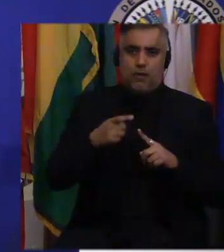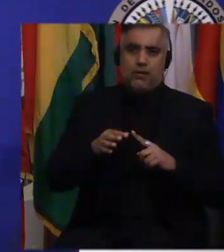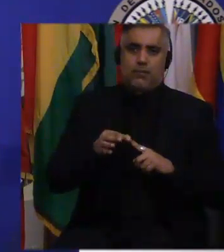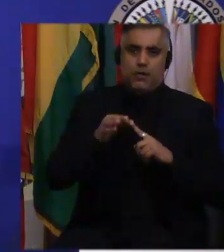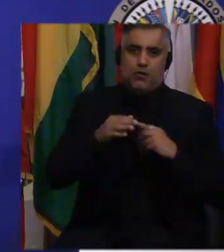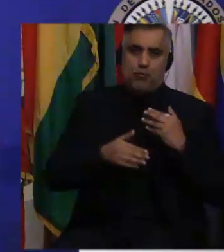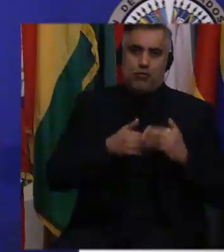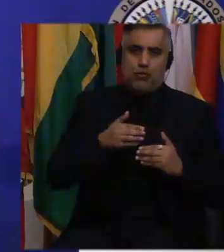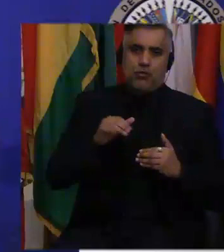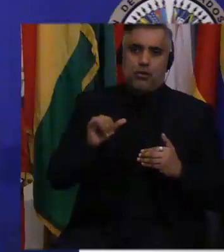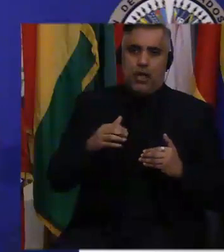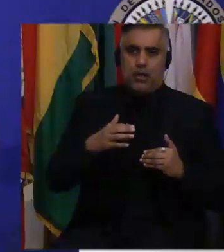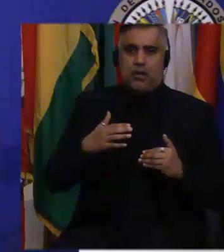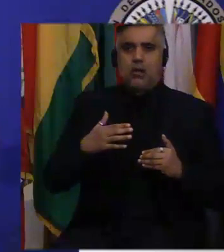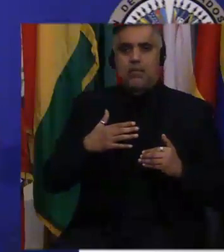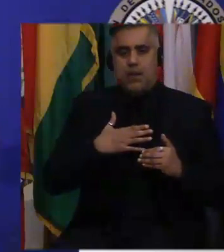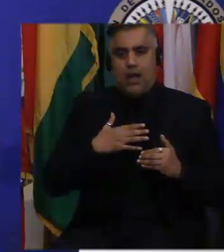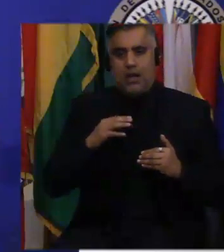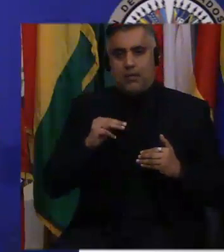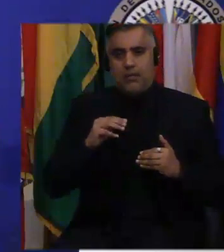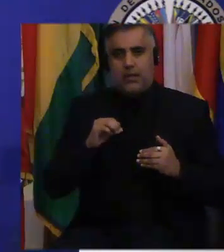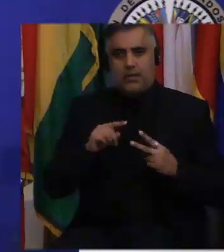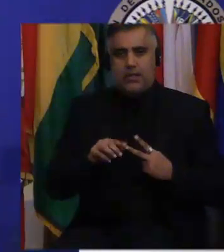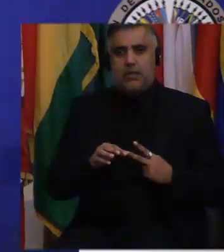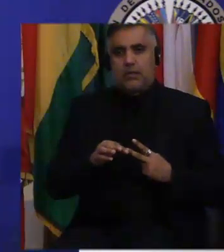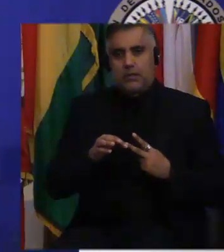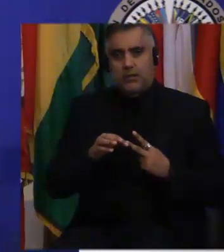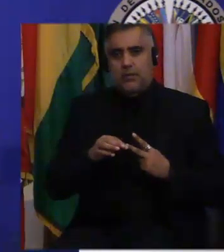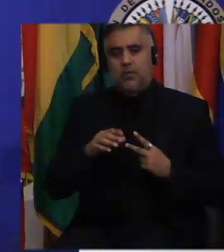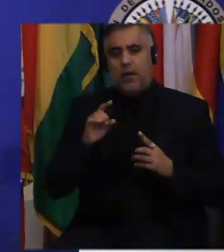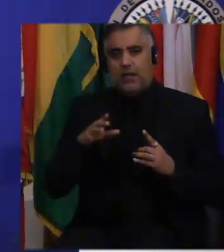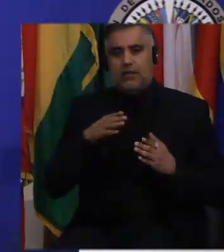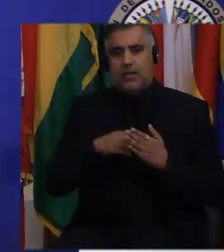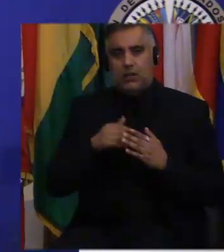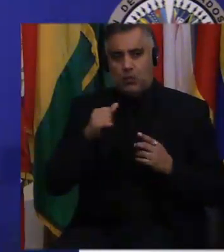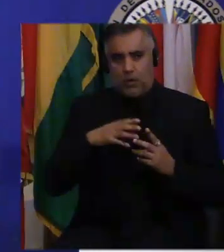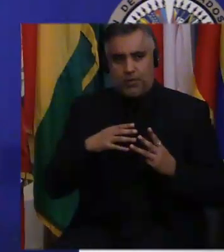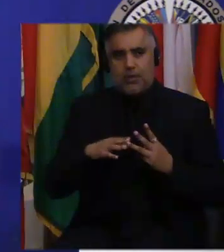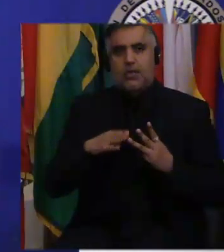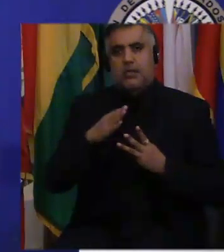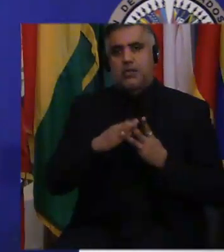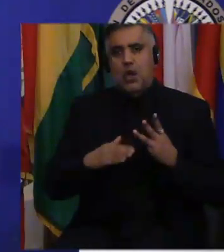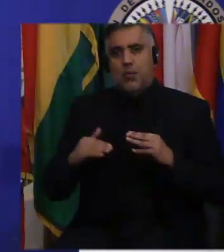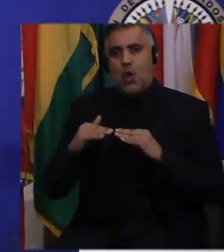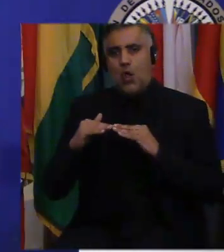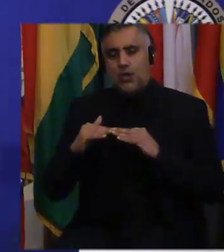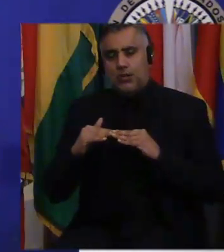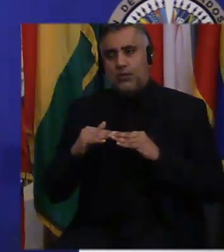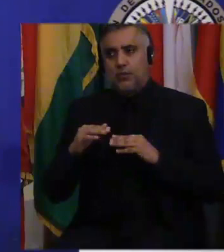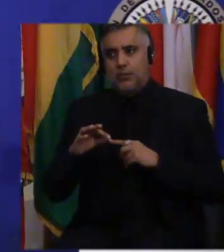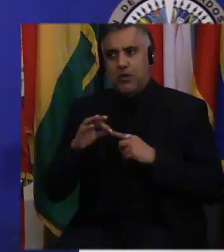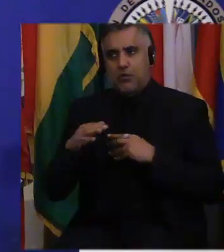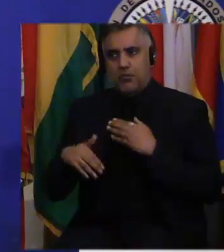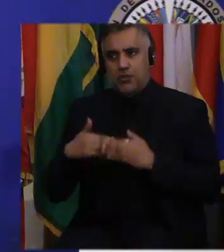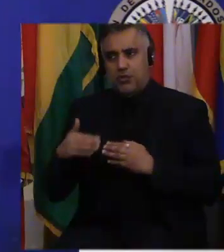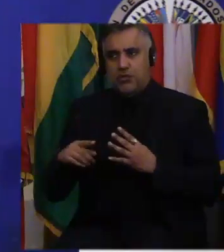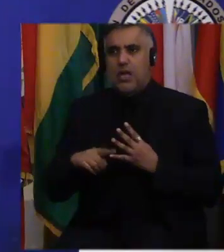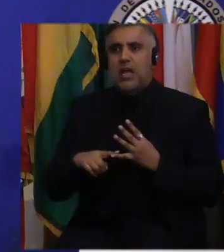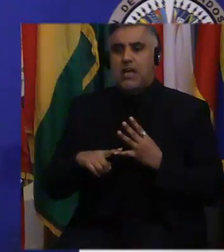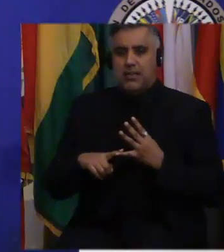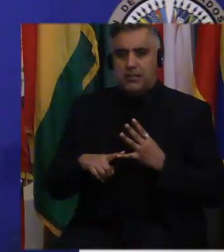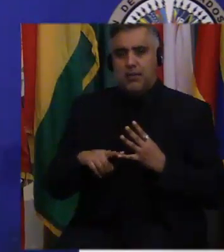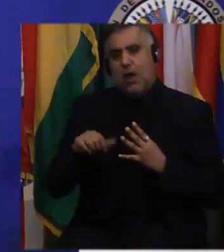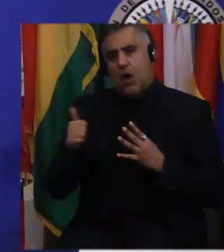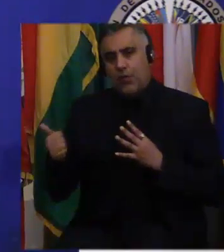special procedures like my mandate, Special Rapporteur on Violence Against Women, maybe some colleagues that are also special procedures, and some